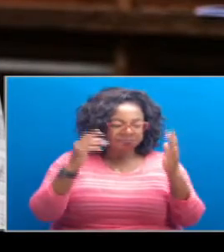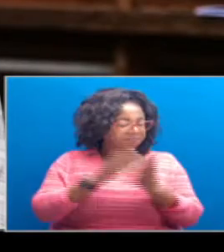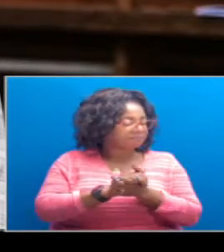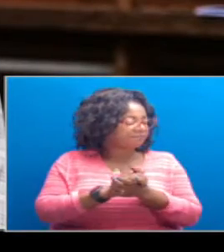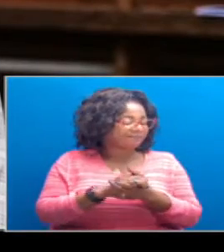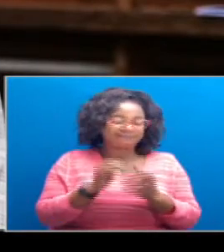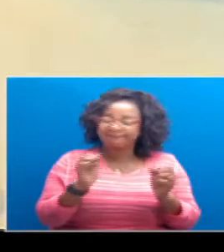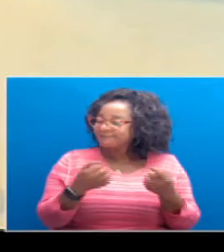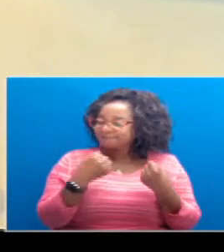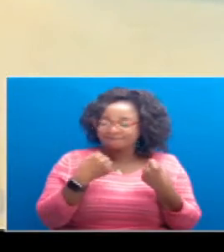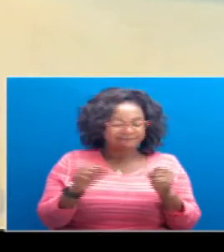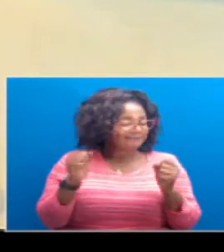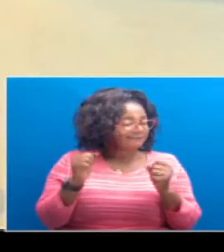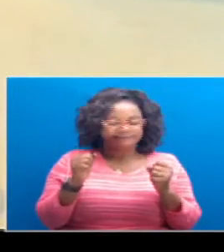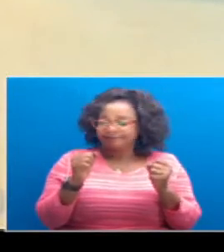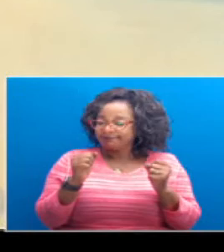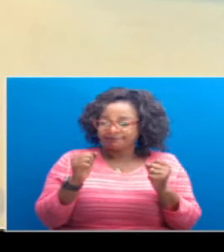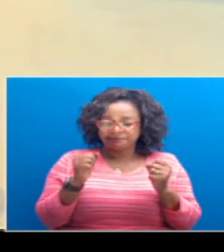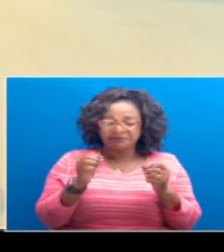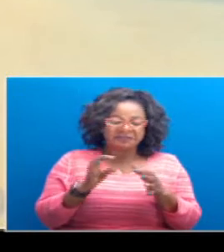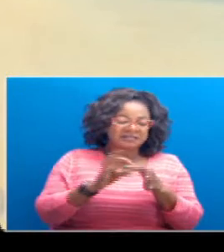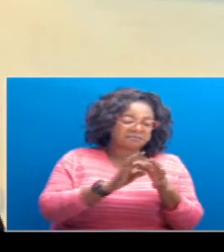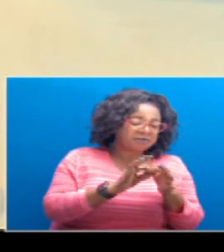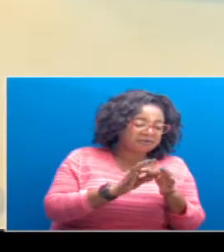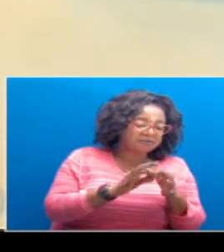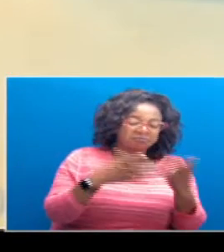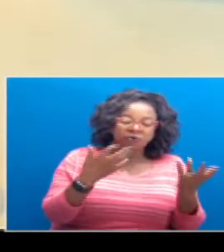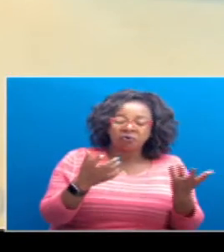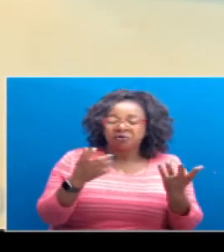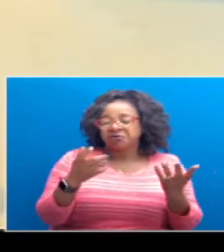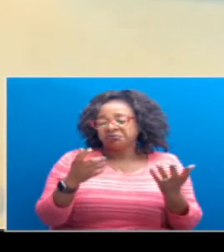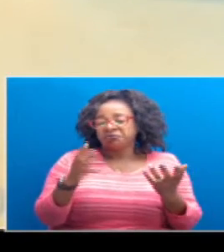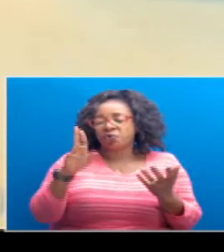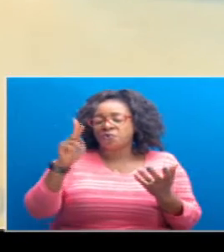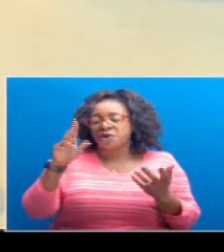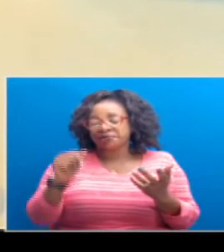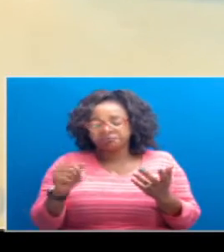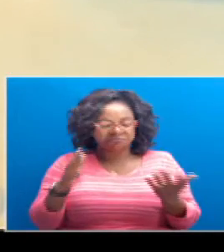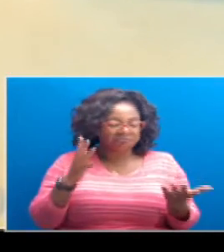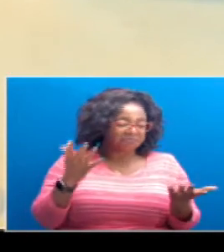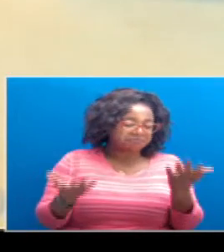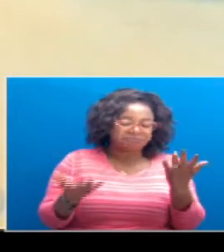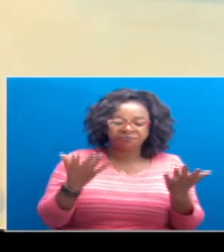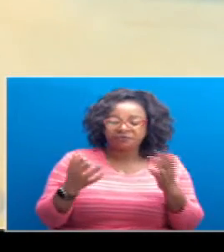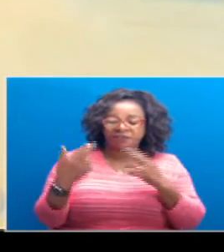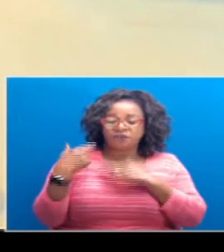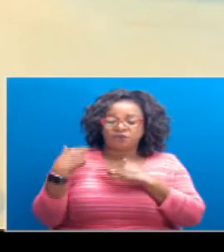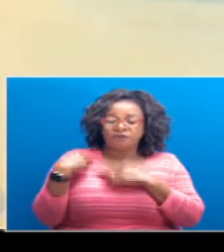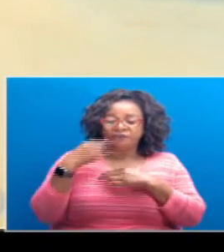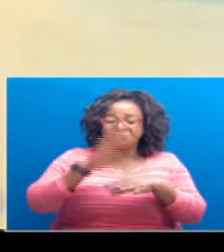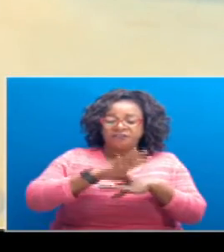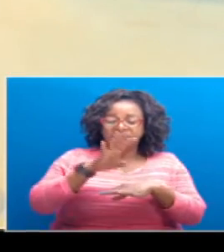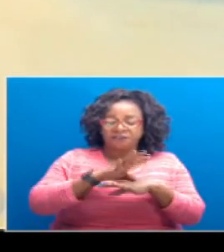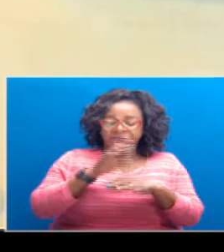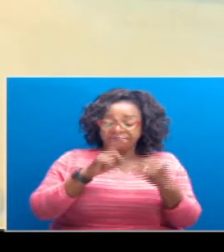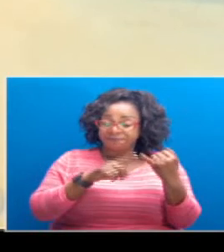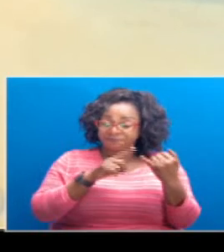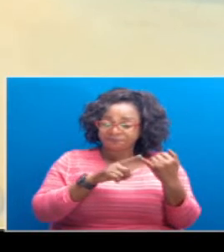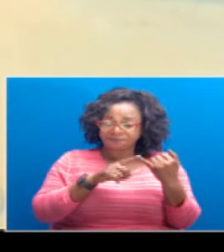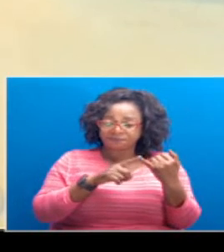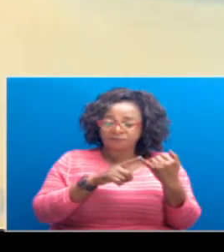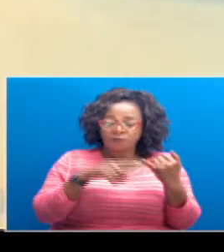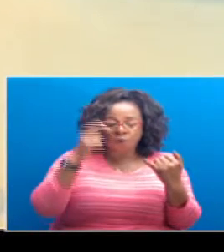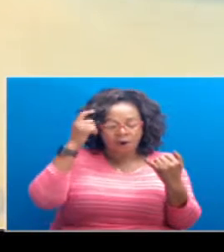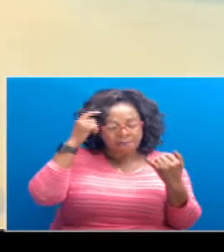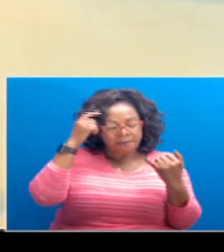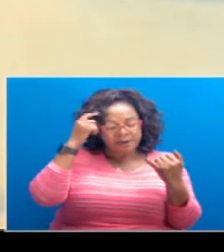afford to be Azimio or Kenya Kwanza. And so the role of the church has been one, to remind